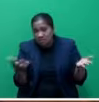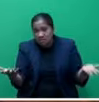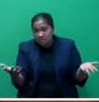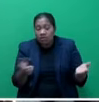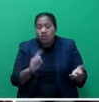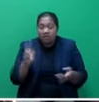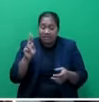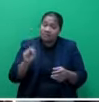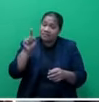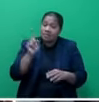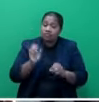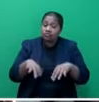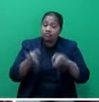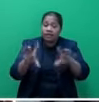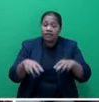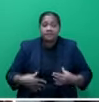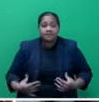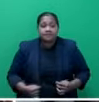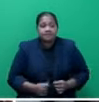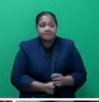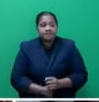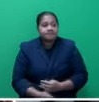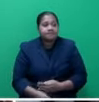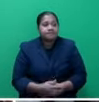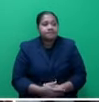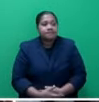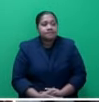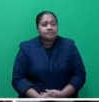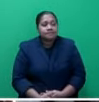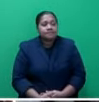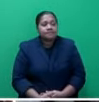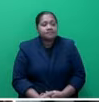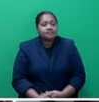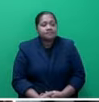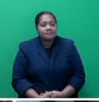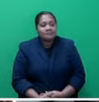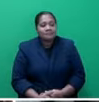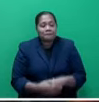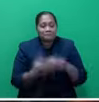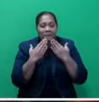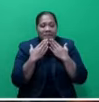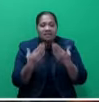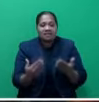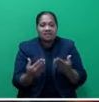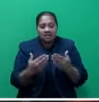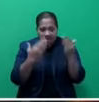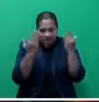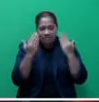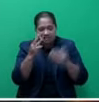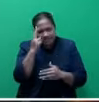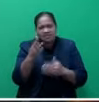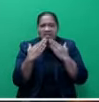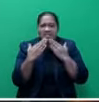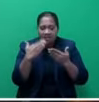Australia? Thank you. Honourable Minister, you have the floor. Thank you, Mr. Speaker Say, and I thank the